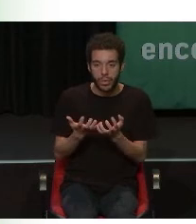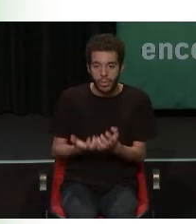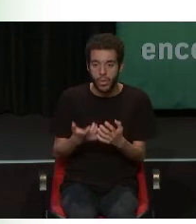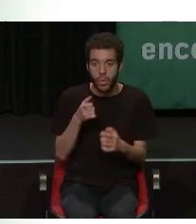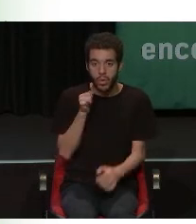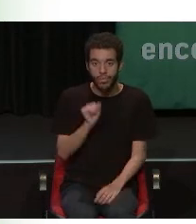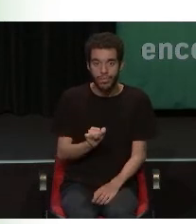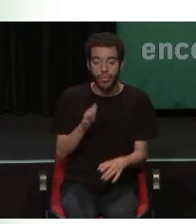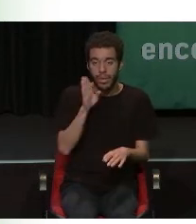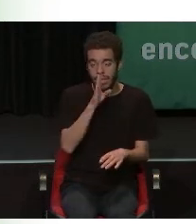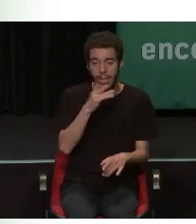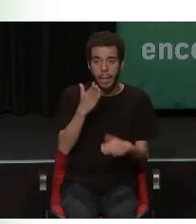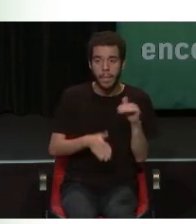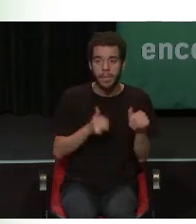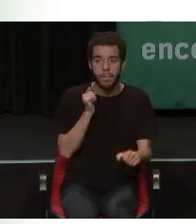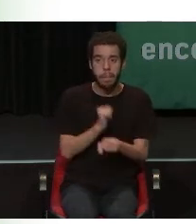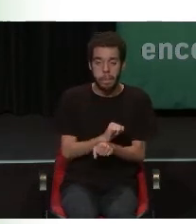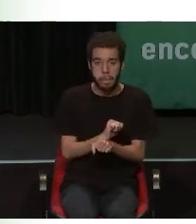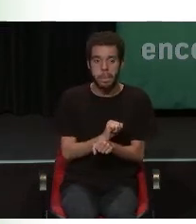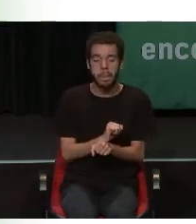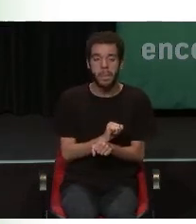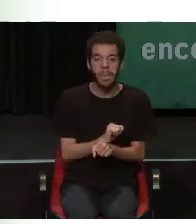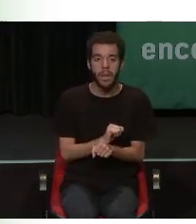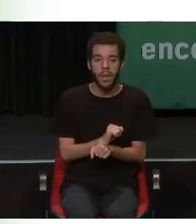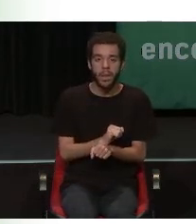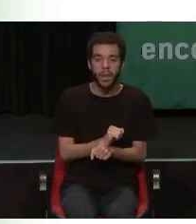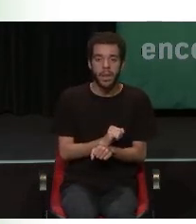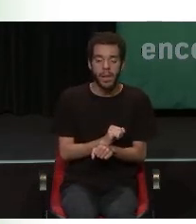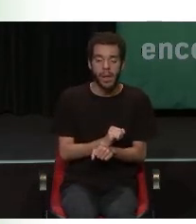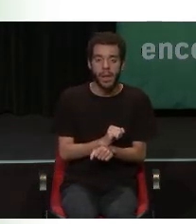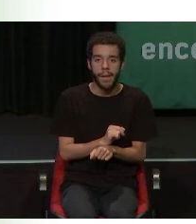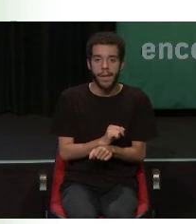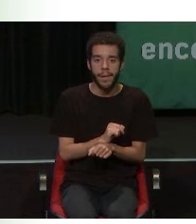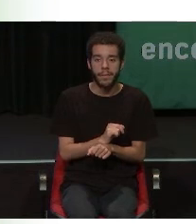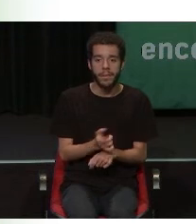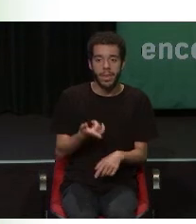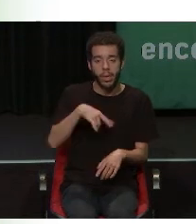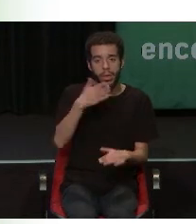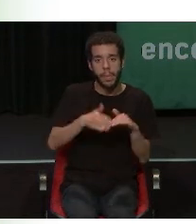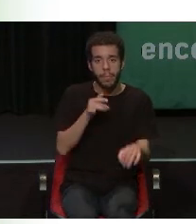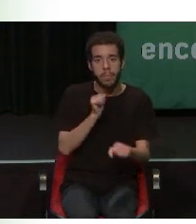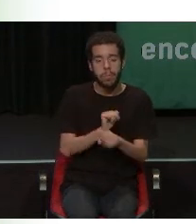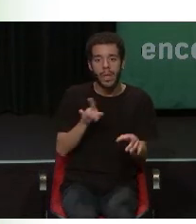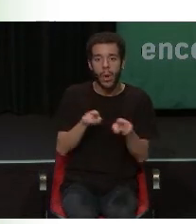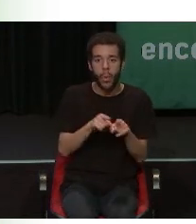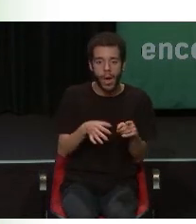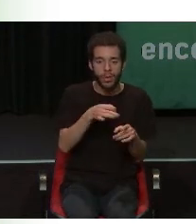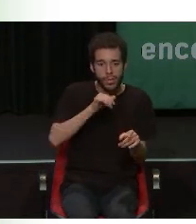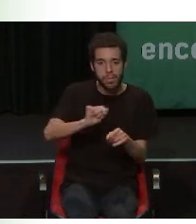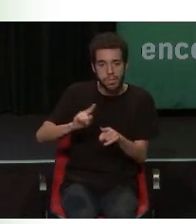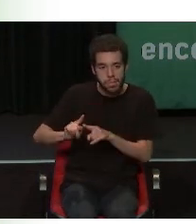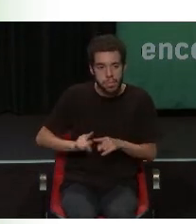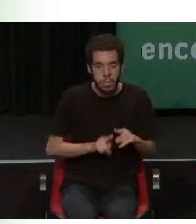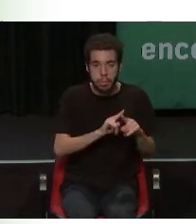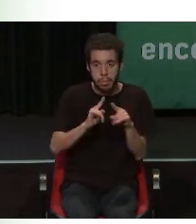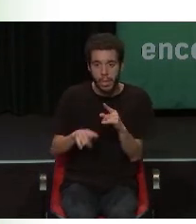if we block the signaling with different small molecule inhibitors of different members of the